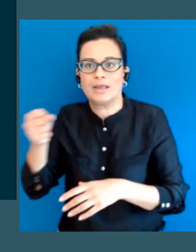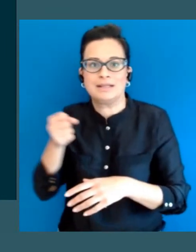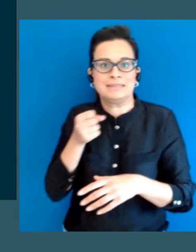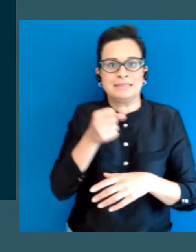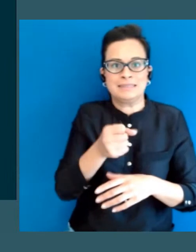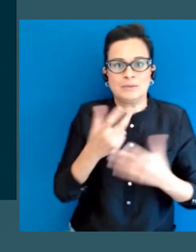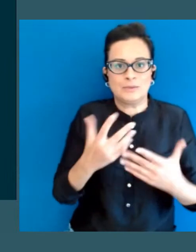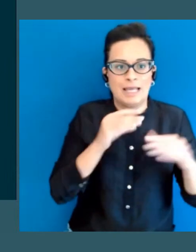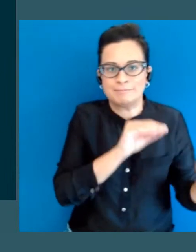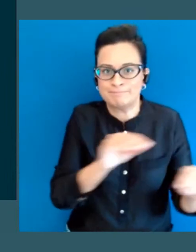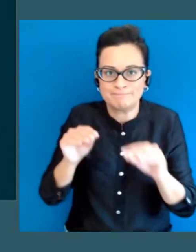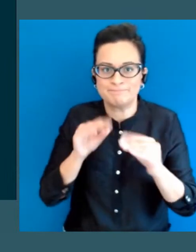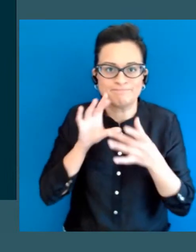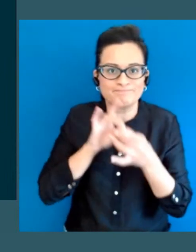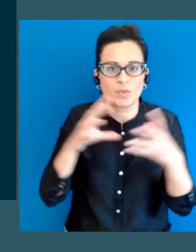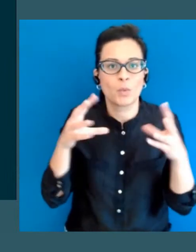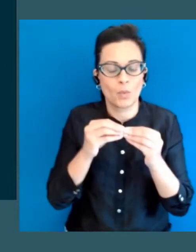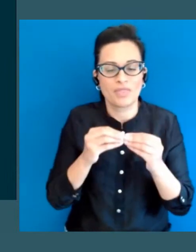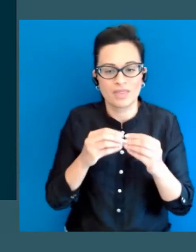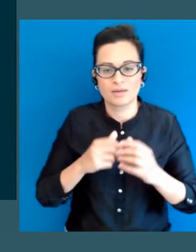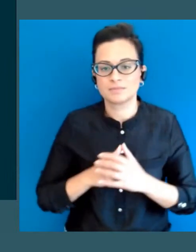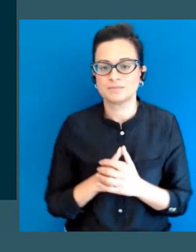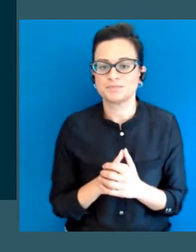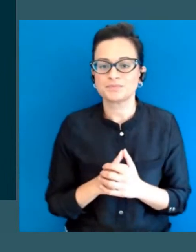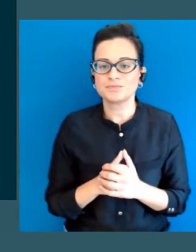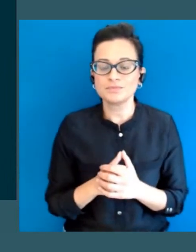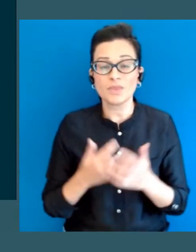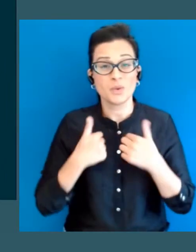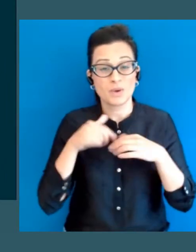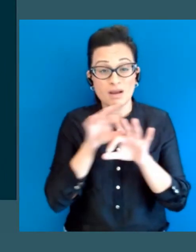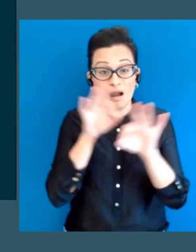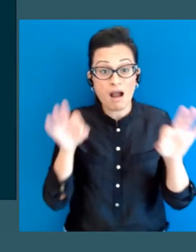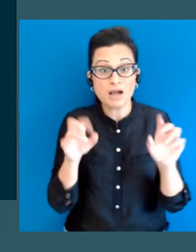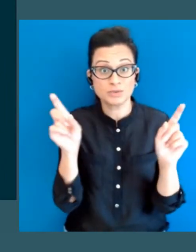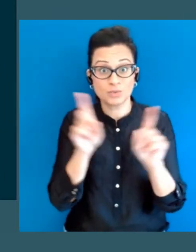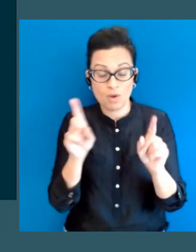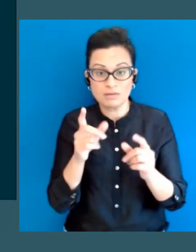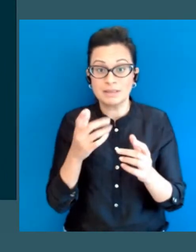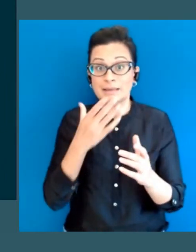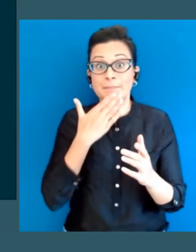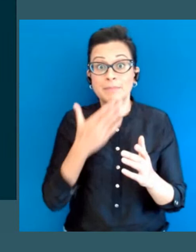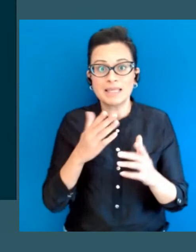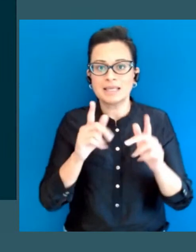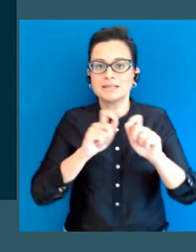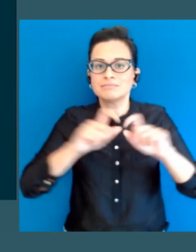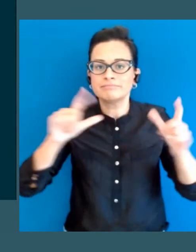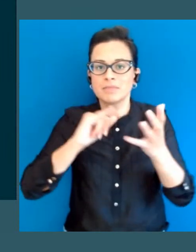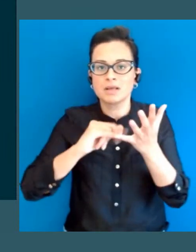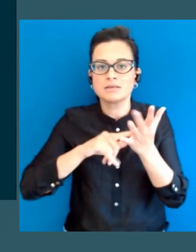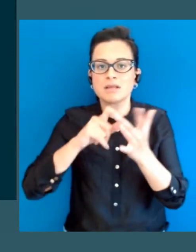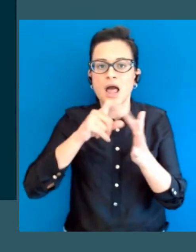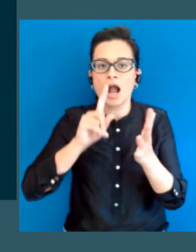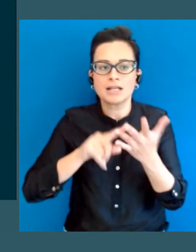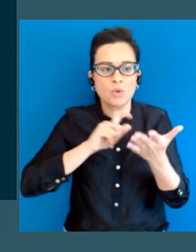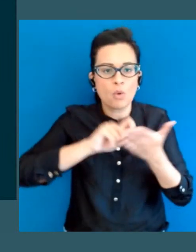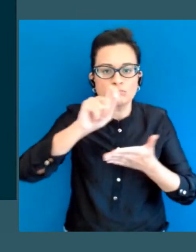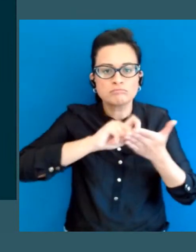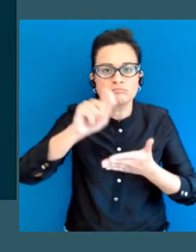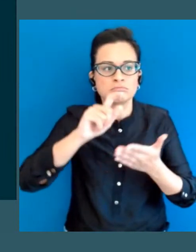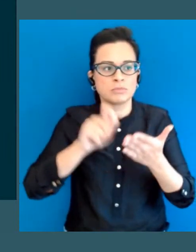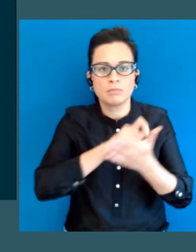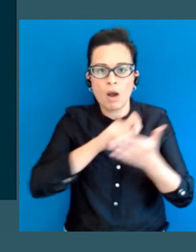to join us. We ask you to interact with the Slido platform with polls and questions during